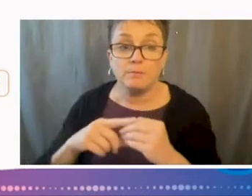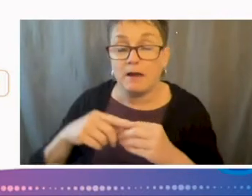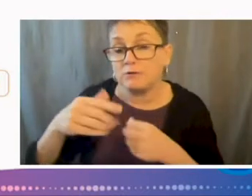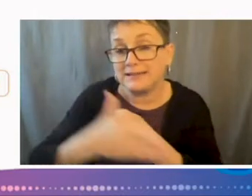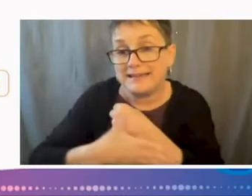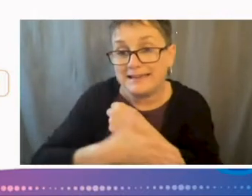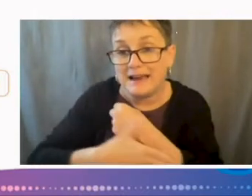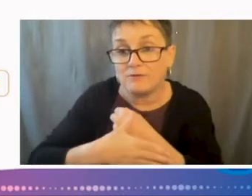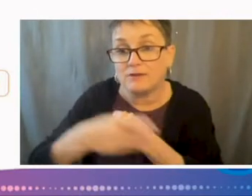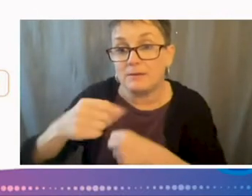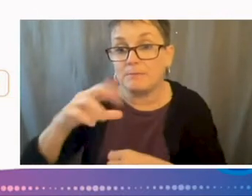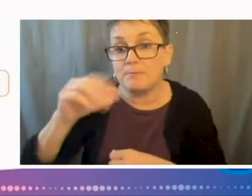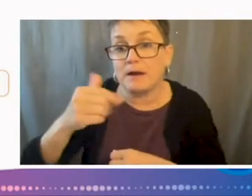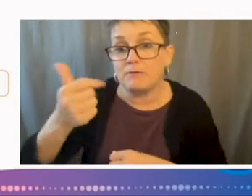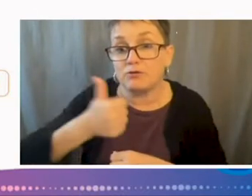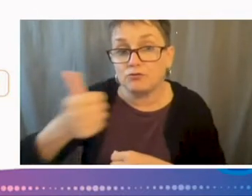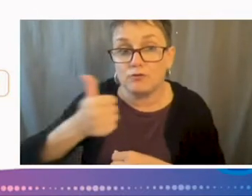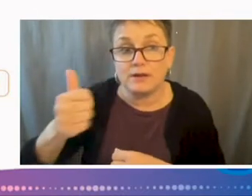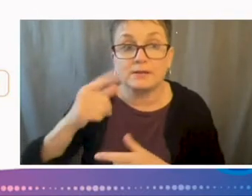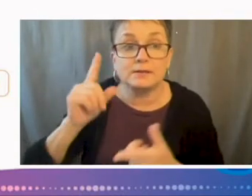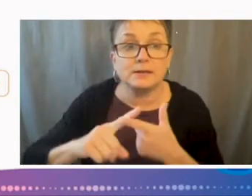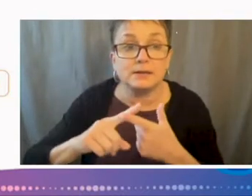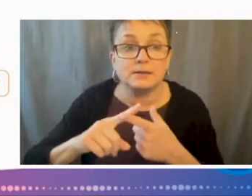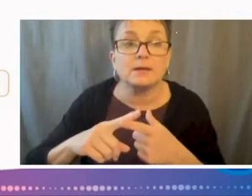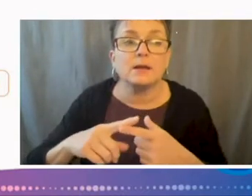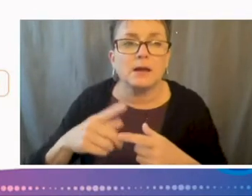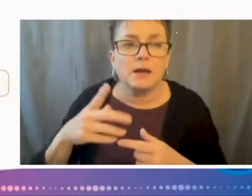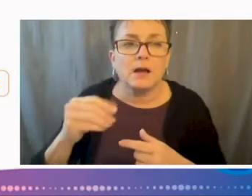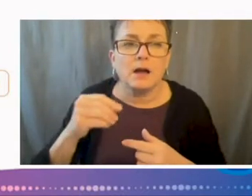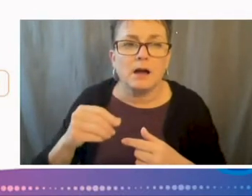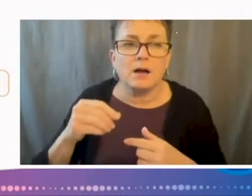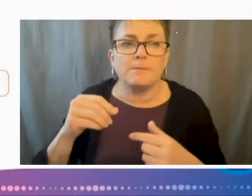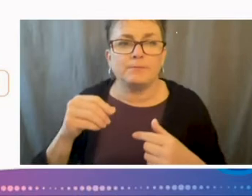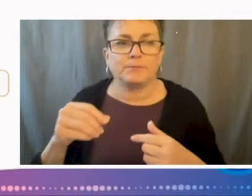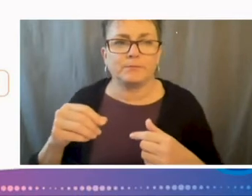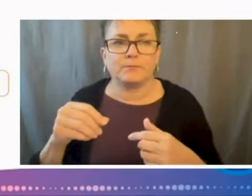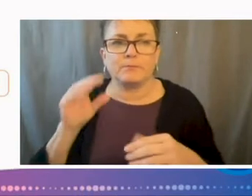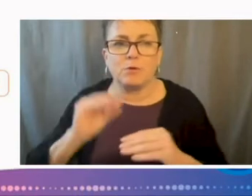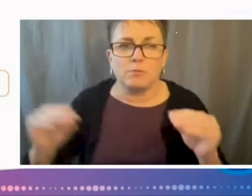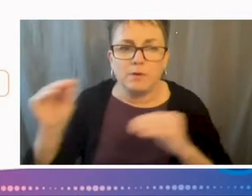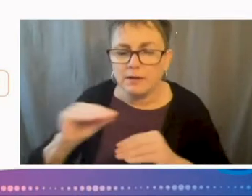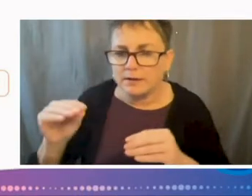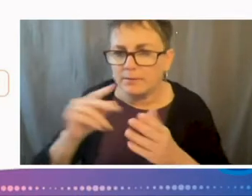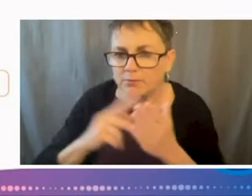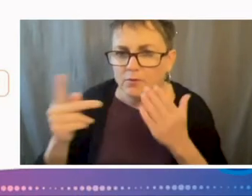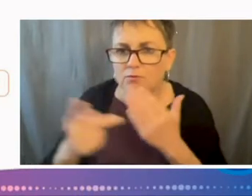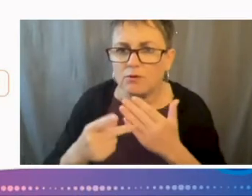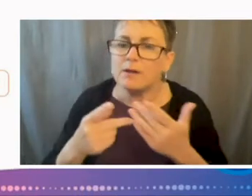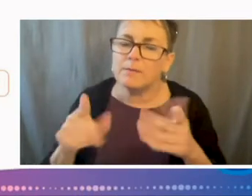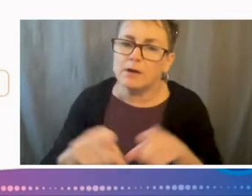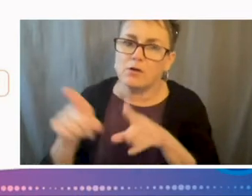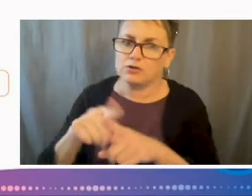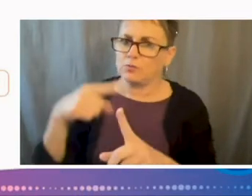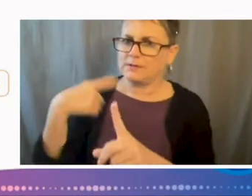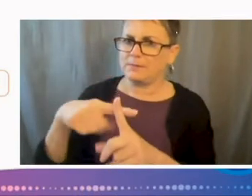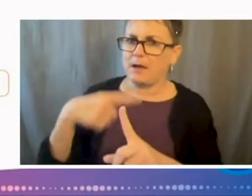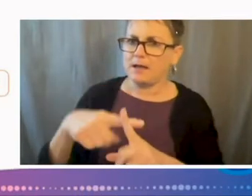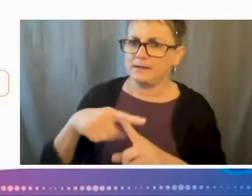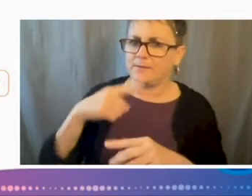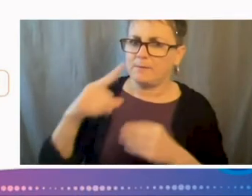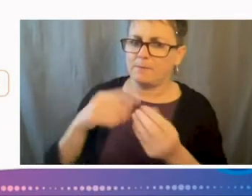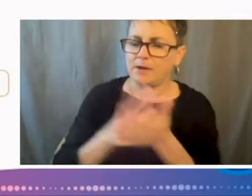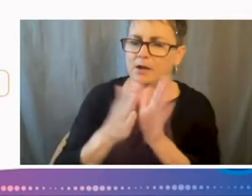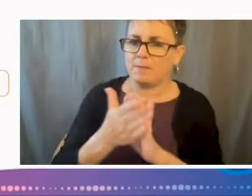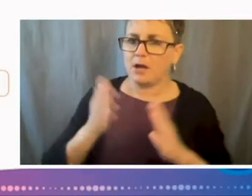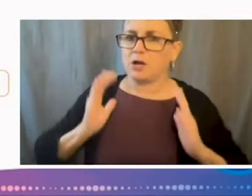training, reduced fare program, and the perks of being an AccessLink customer, such as being a certified paratransit